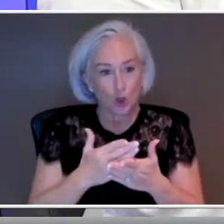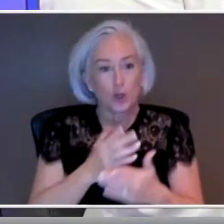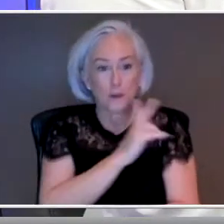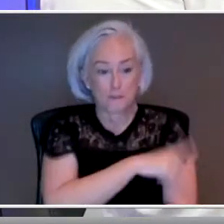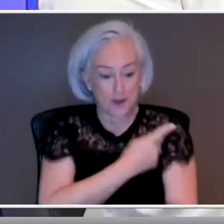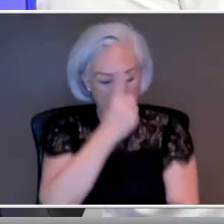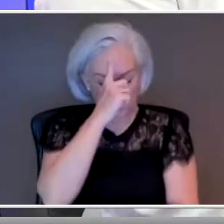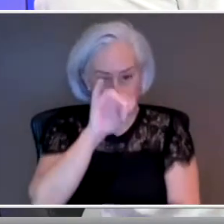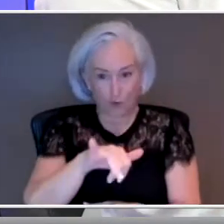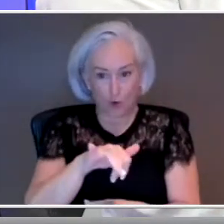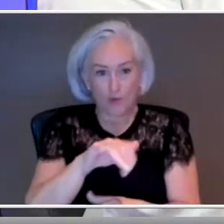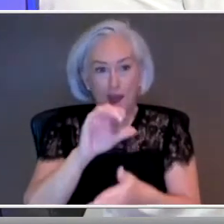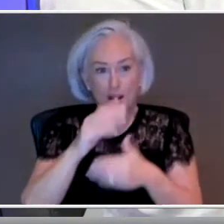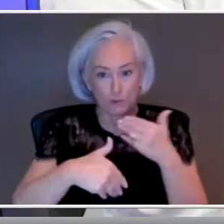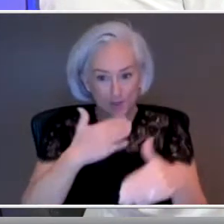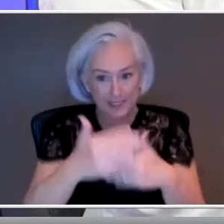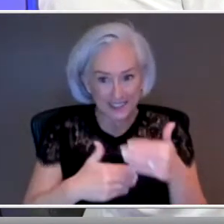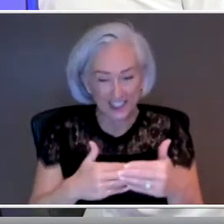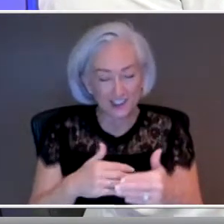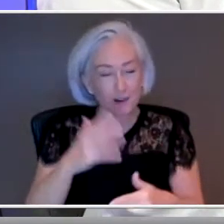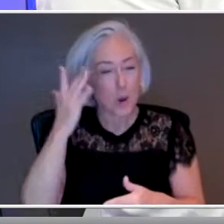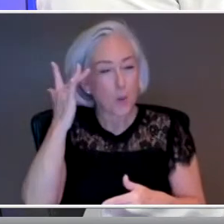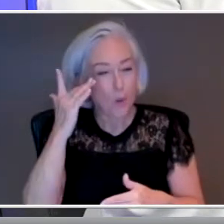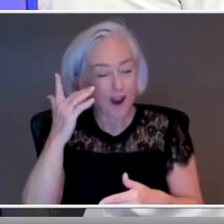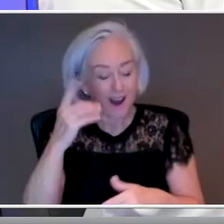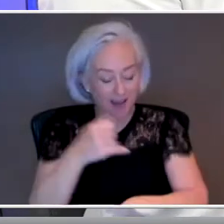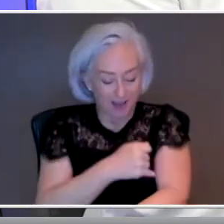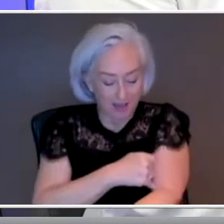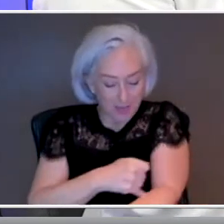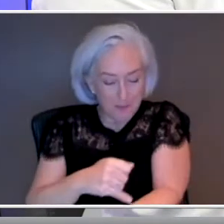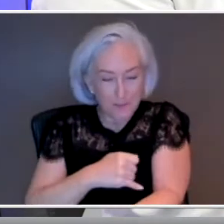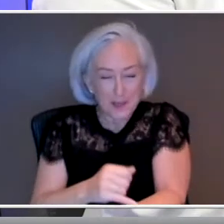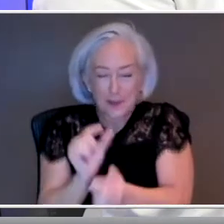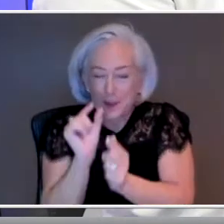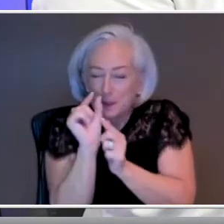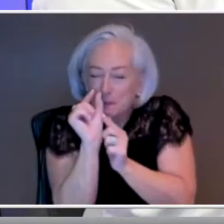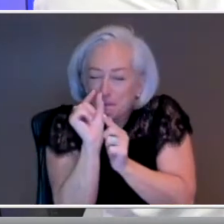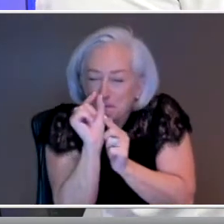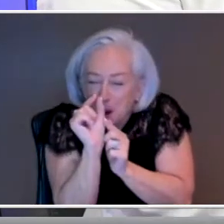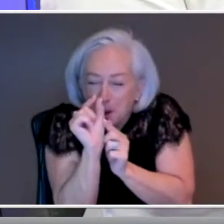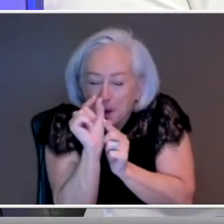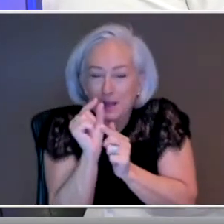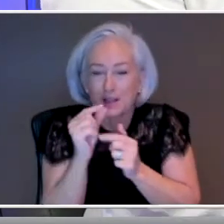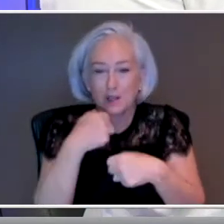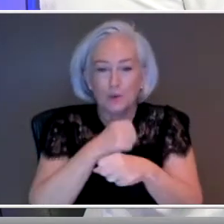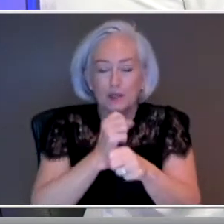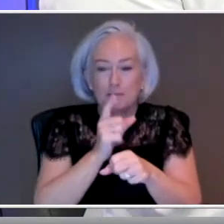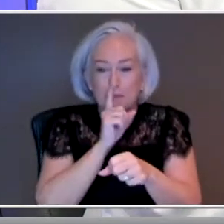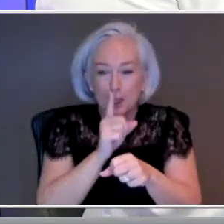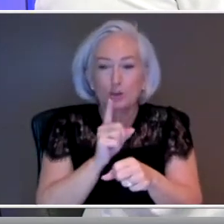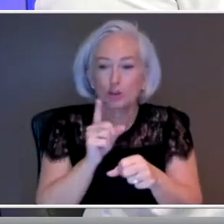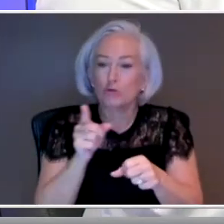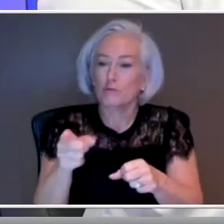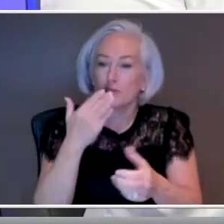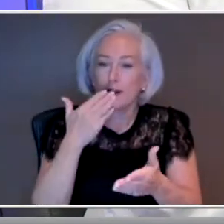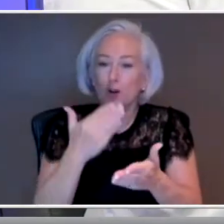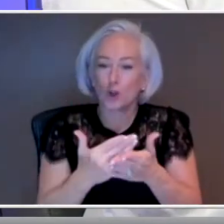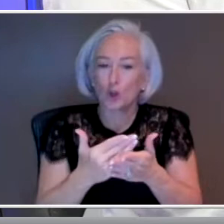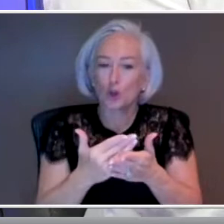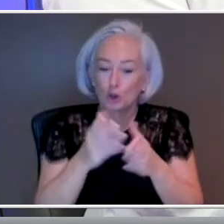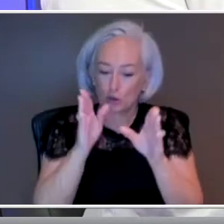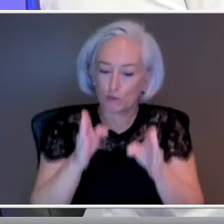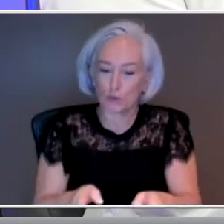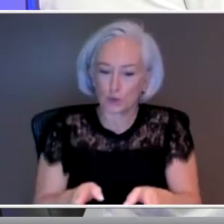so we always want to make sure that they are a candidate before we operate on anyone. And so looking at this, you knew Ken was a candidate?